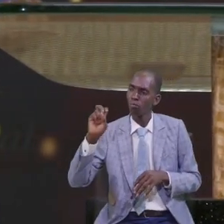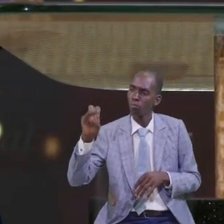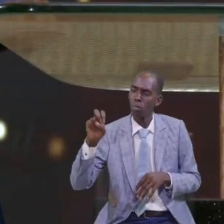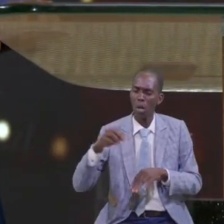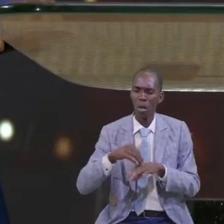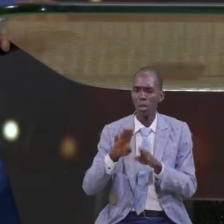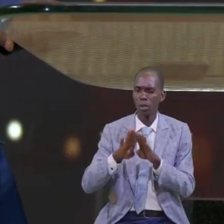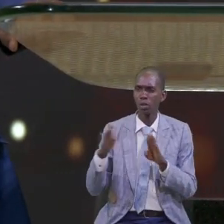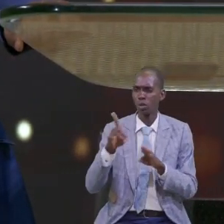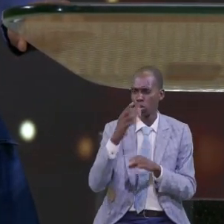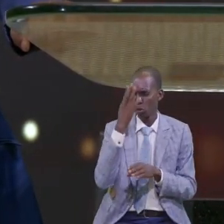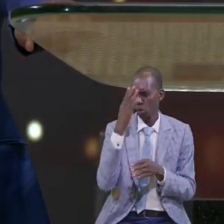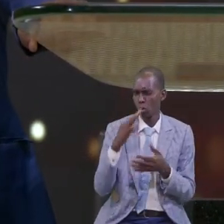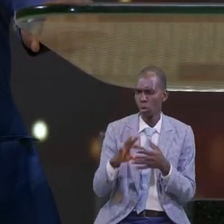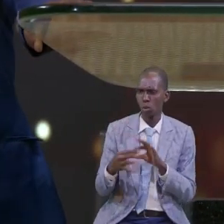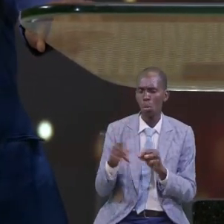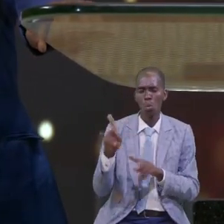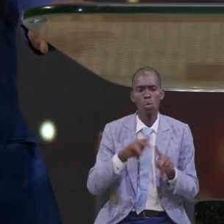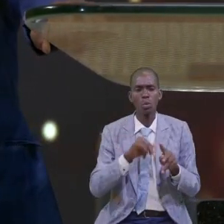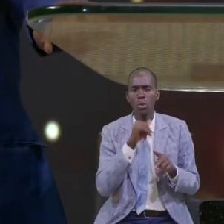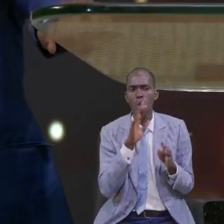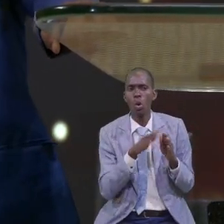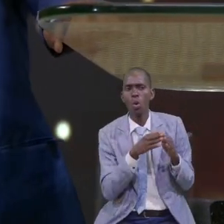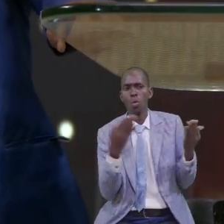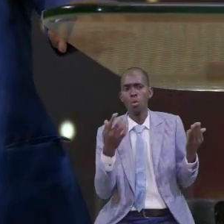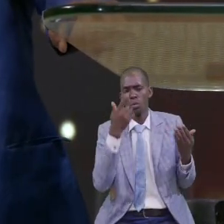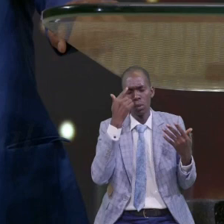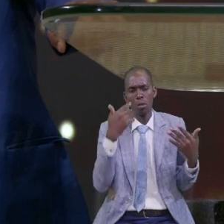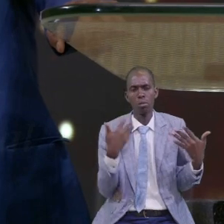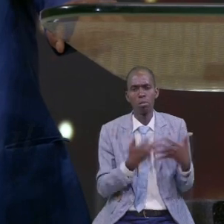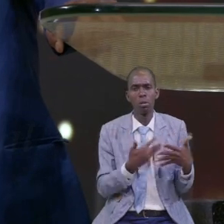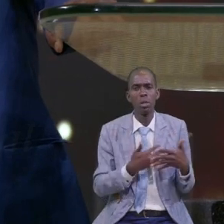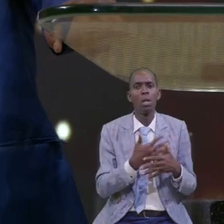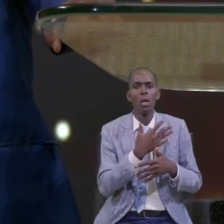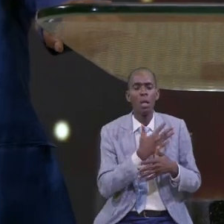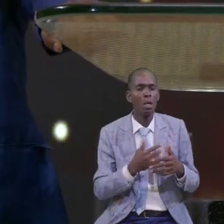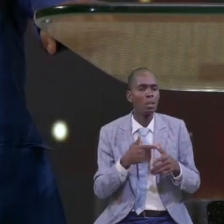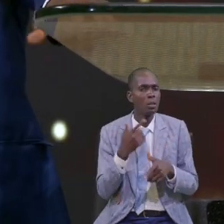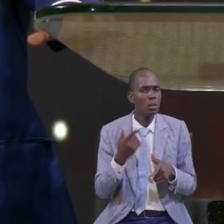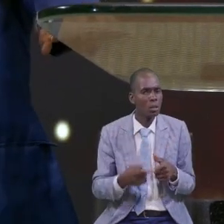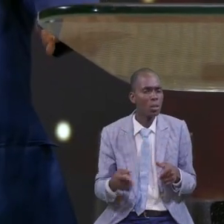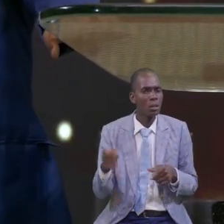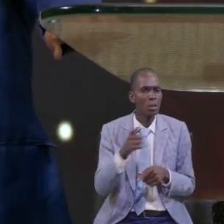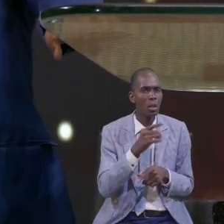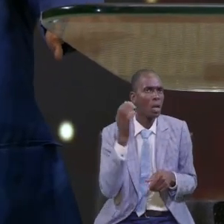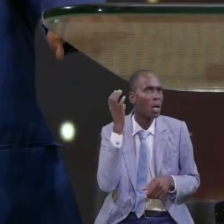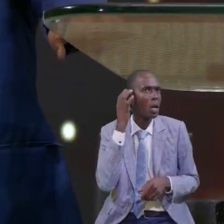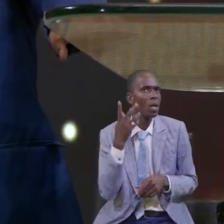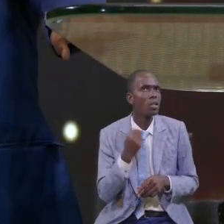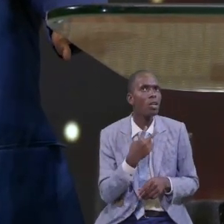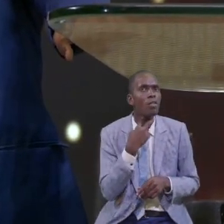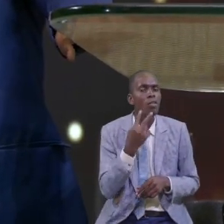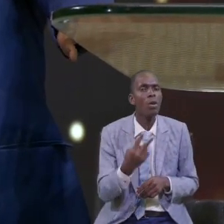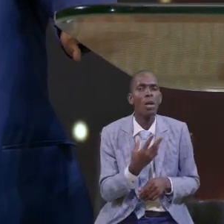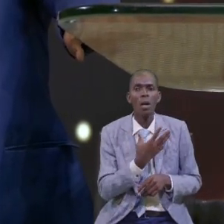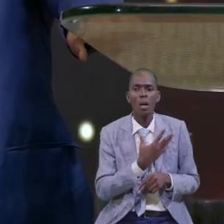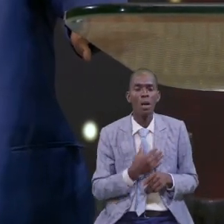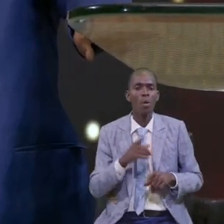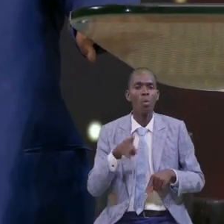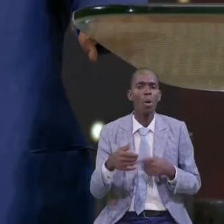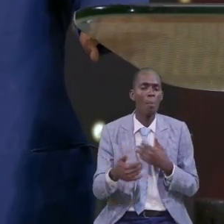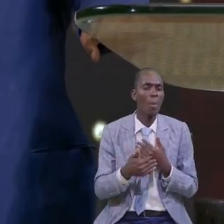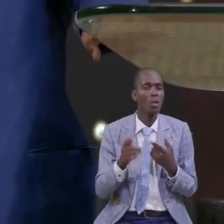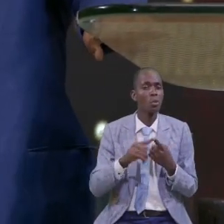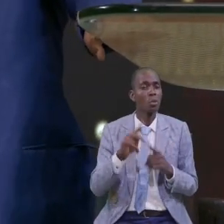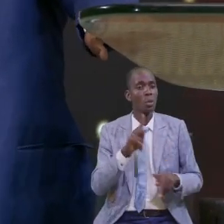story. And they were not open for some time. Then Rhoda came and heard the voice, and with joy went back to the people and